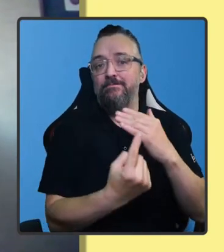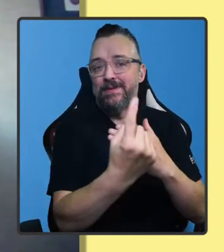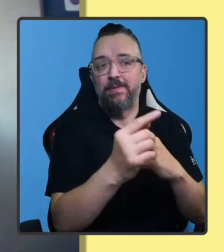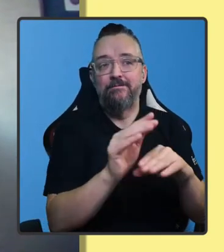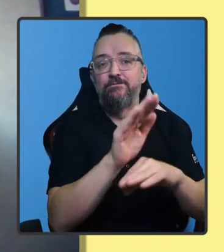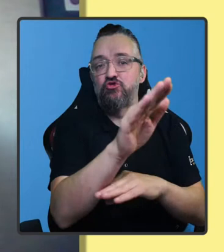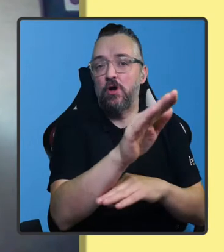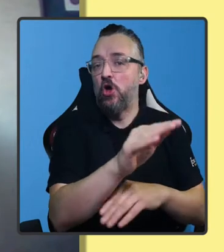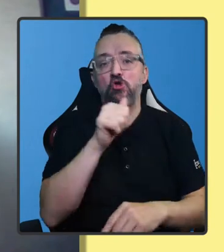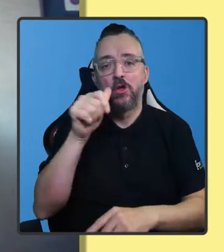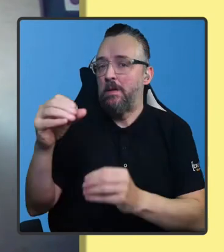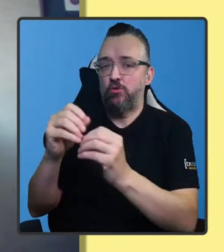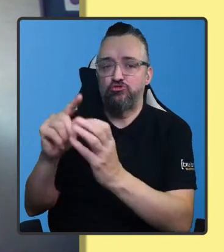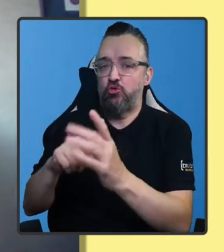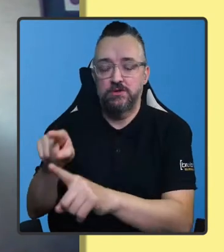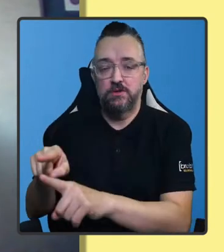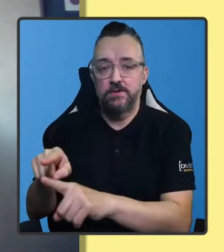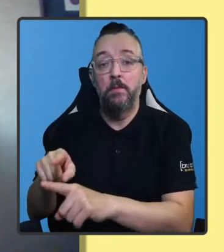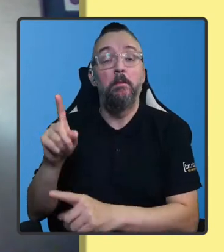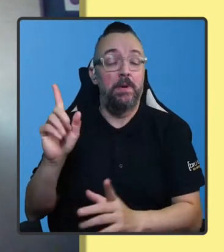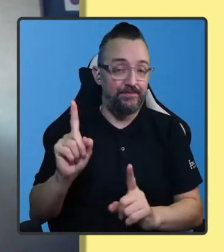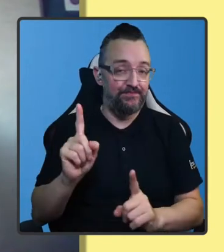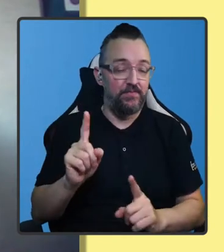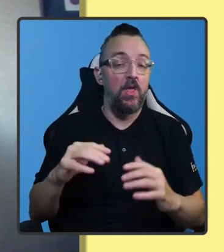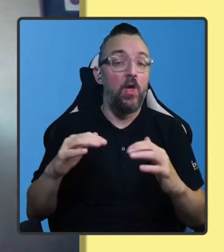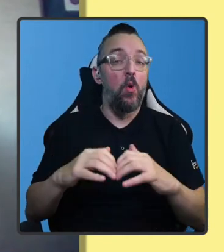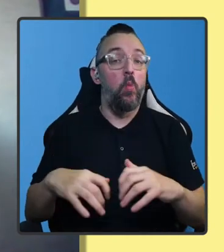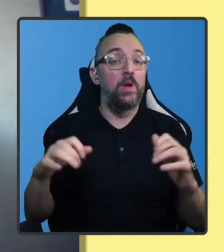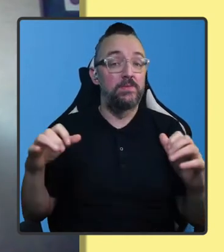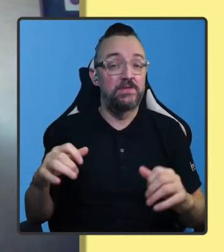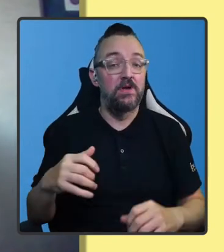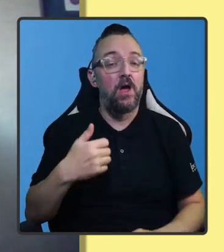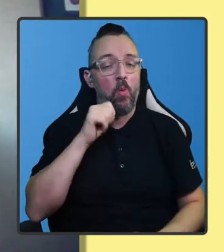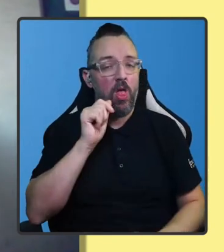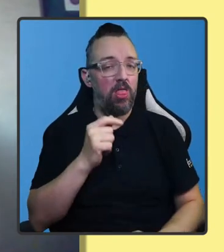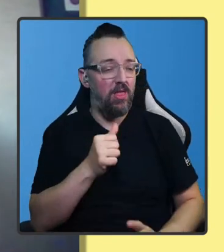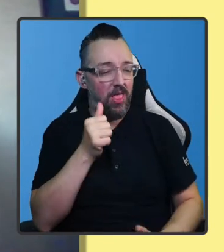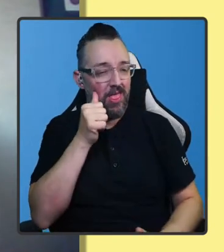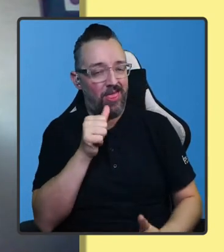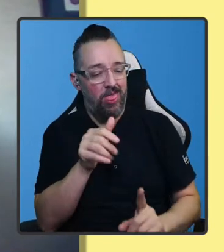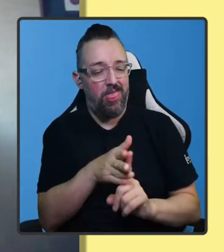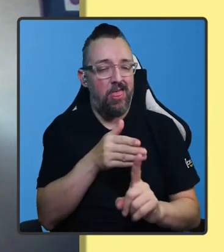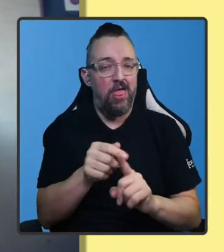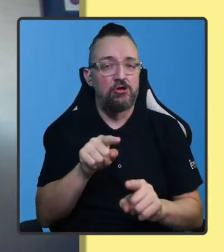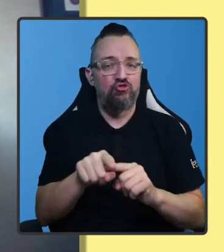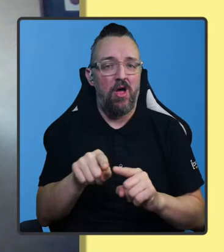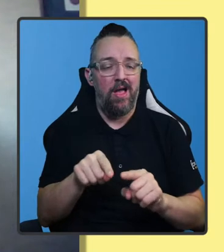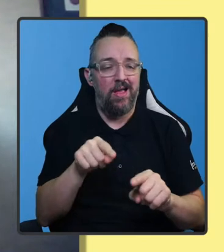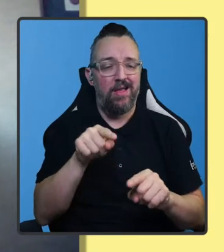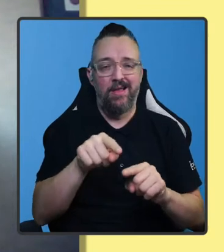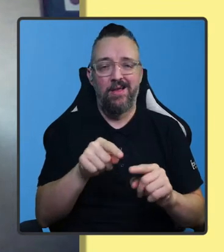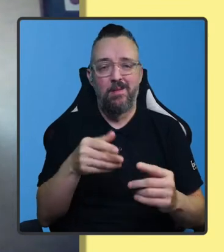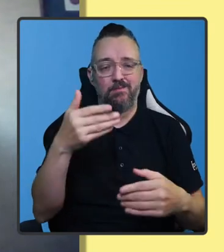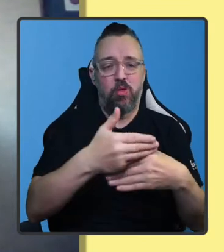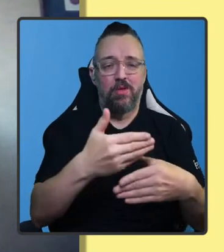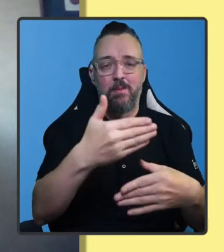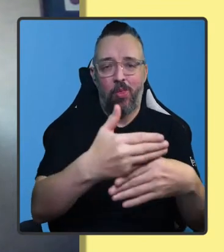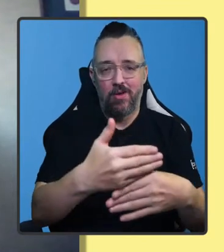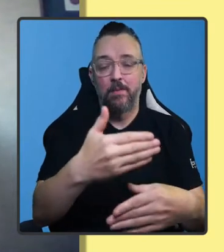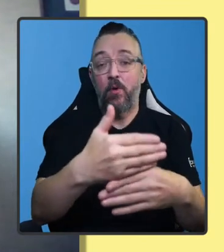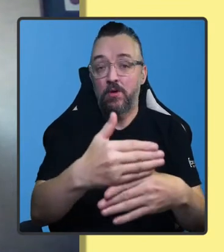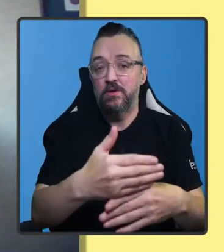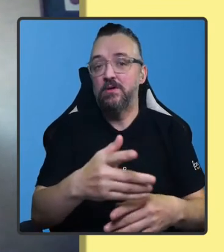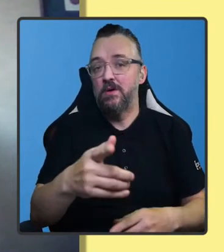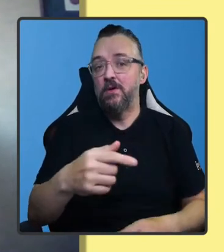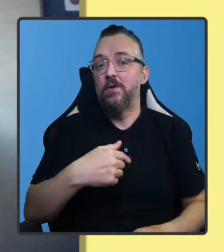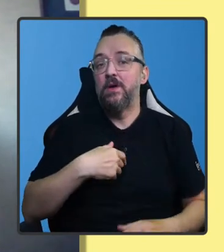Of course, Westminster will employ every underhand trick in the book to try to frustrate us. But there's no better argument than winning over the